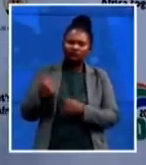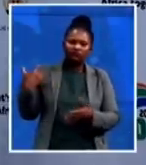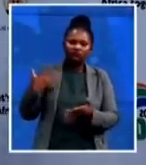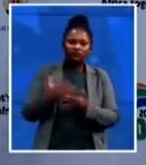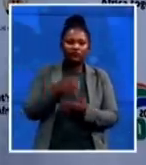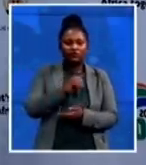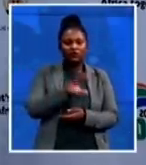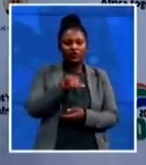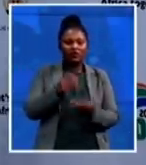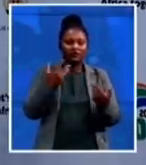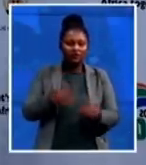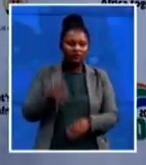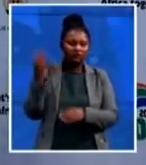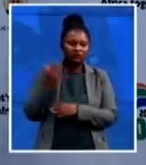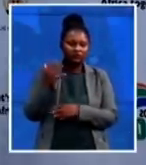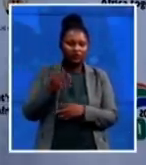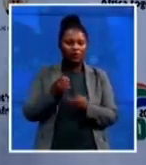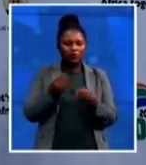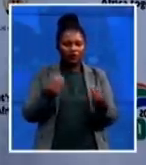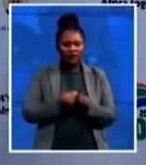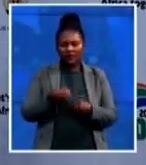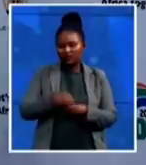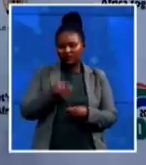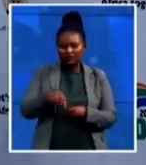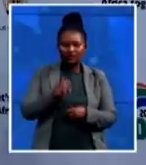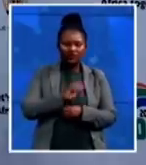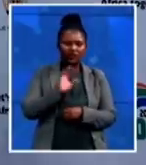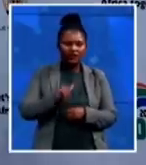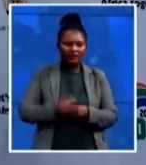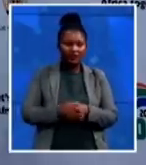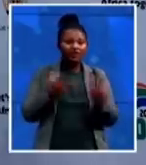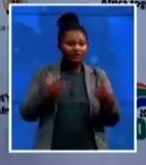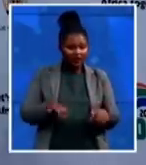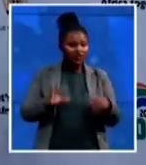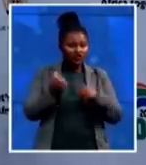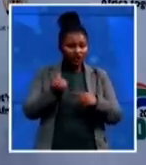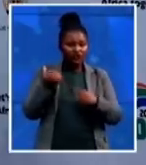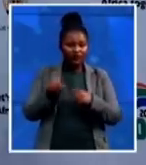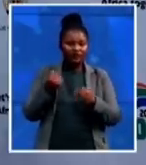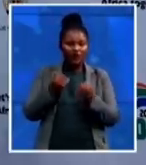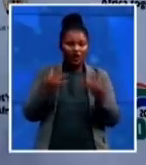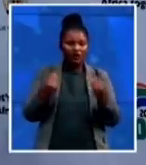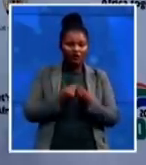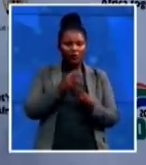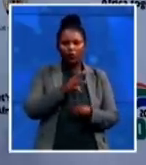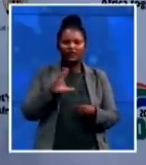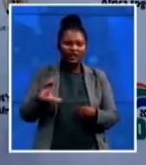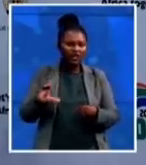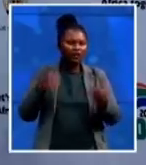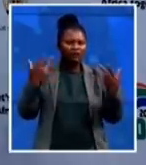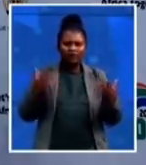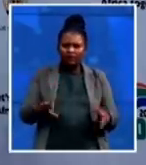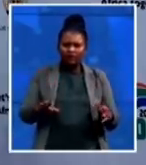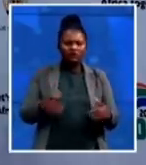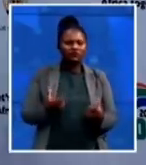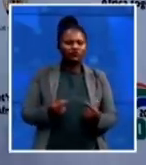Africa. And they have achieved that. The Western Cape in its majority has been part of that. The nation in